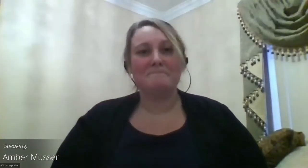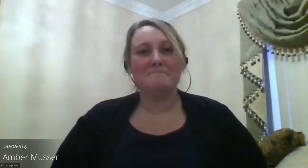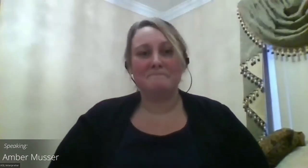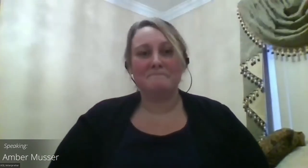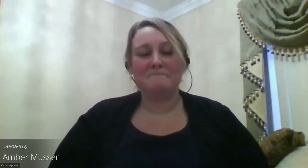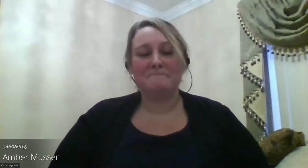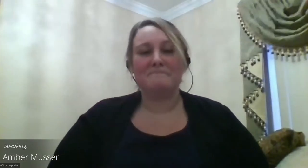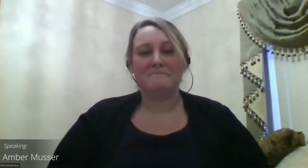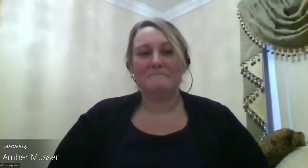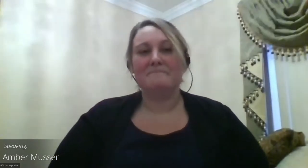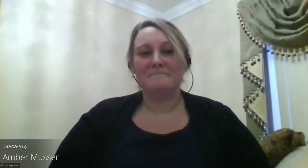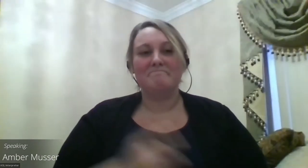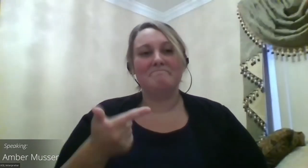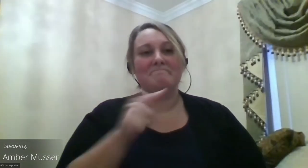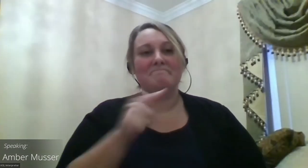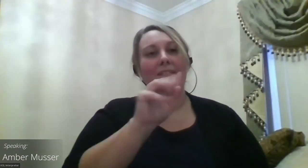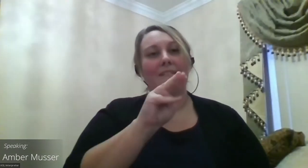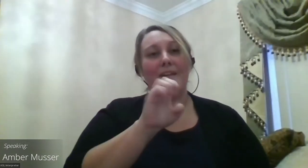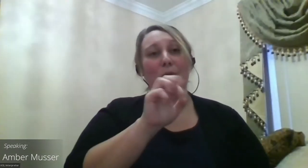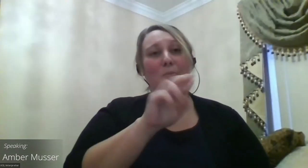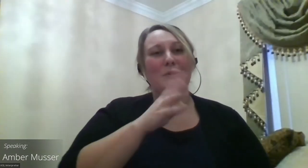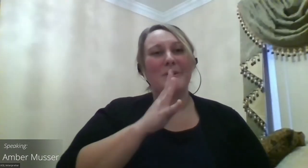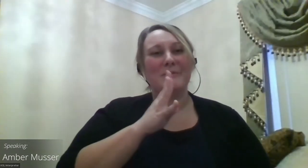there's so many, there's so much about WAP.